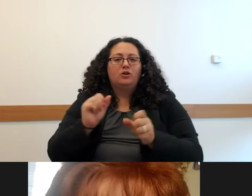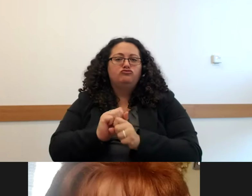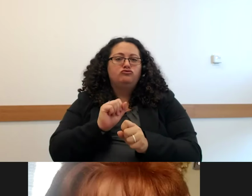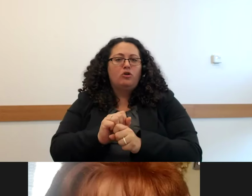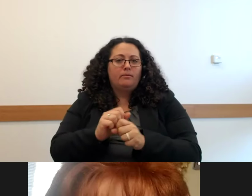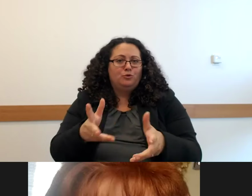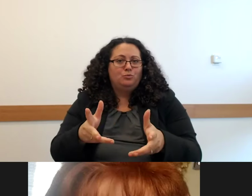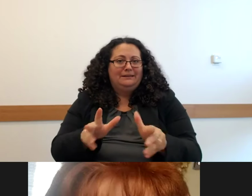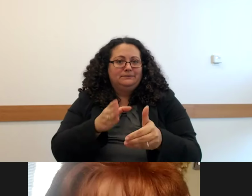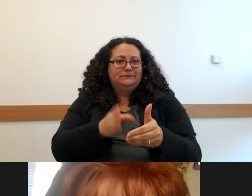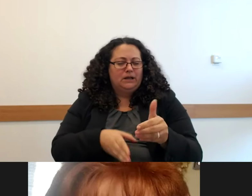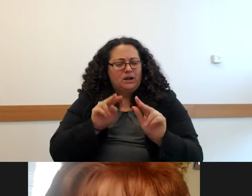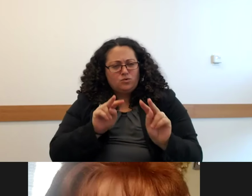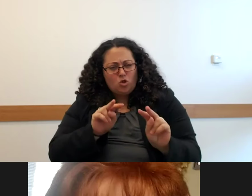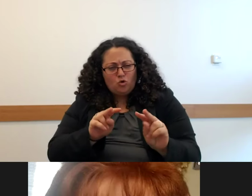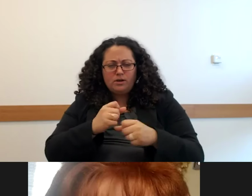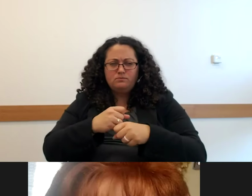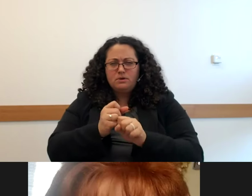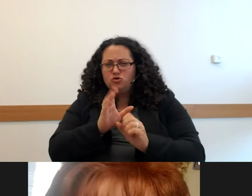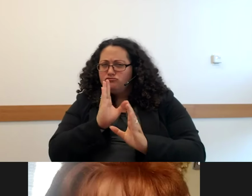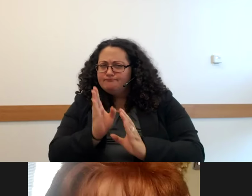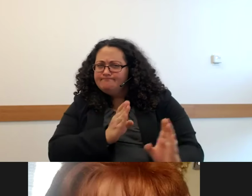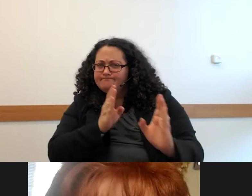And that's what I was paying attention to.